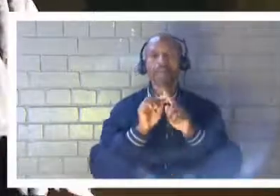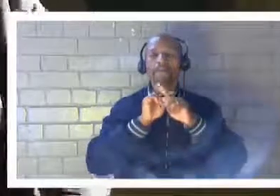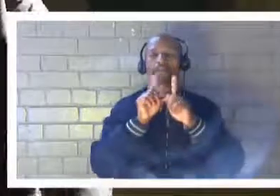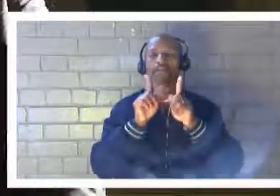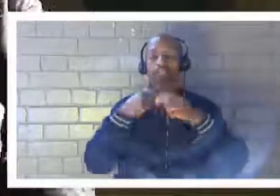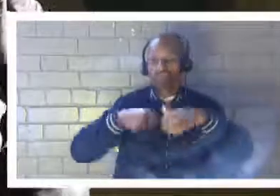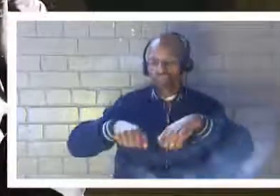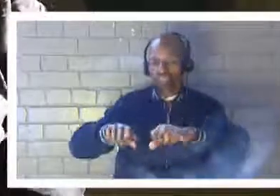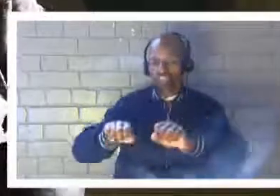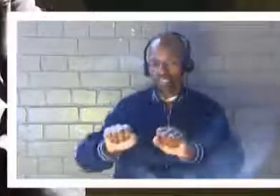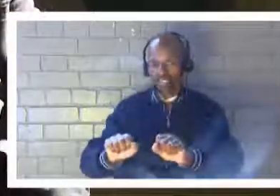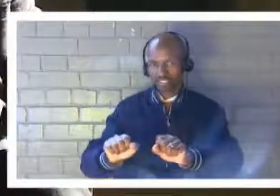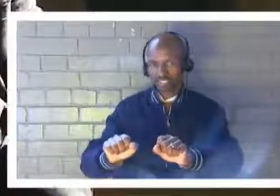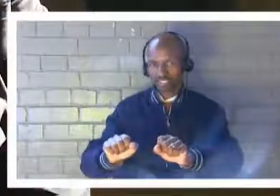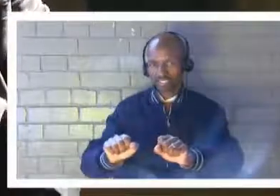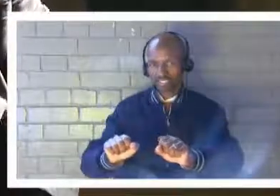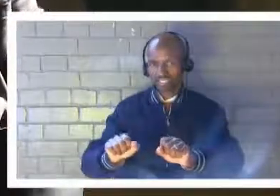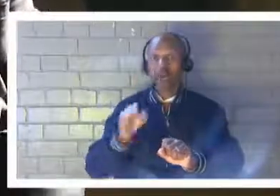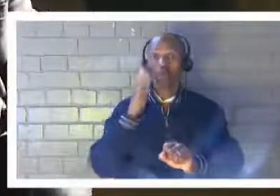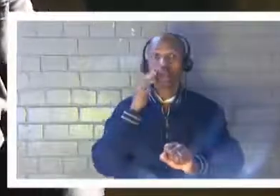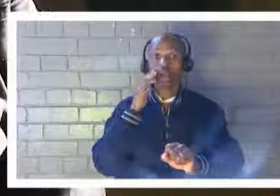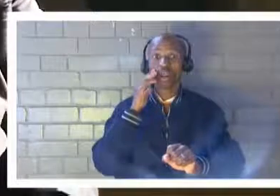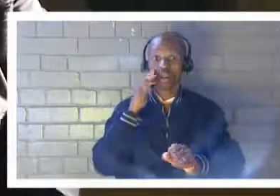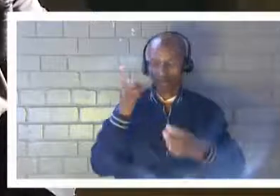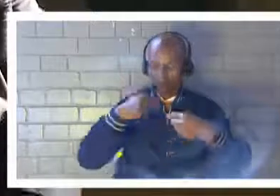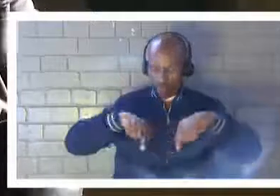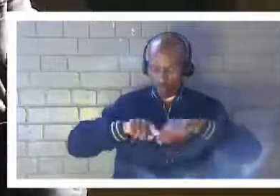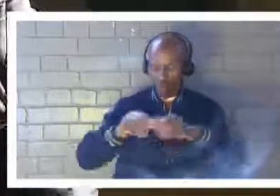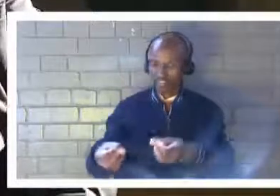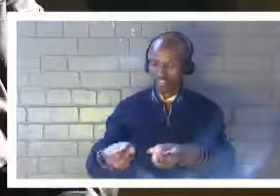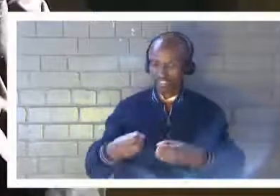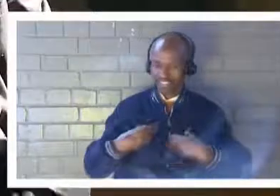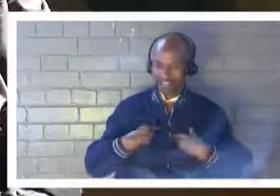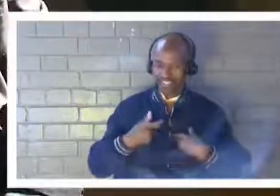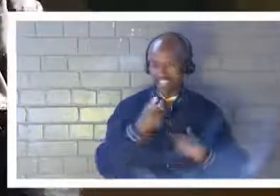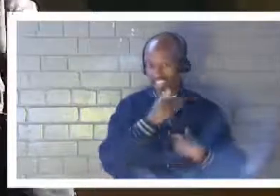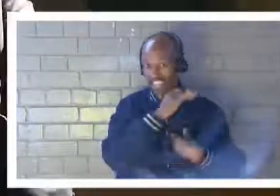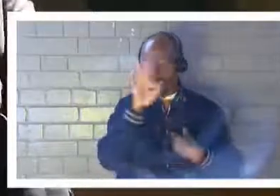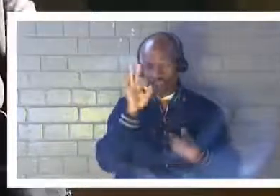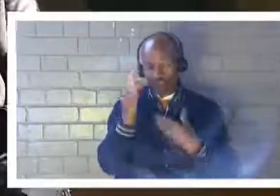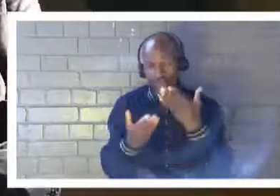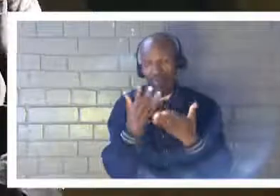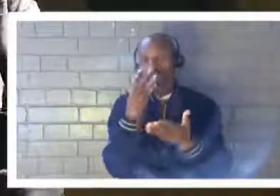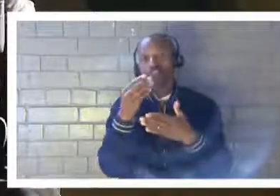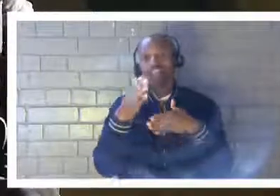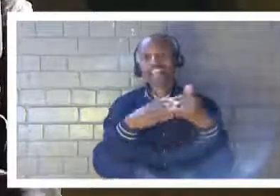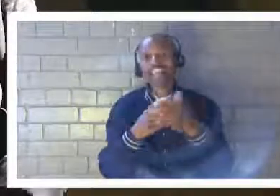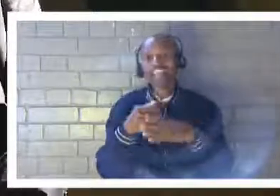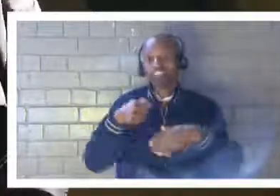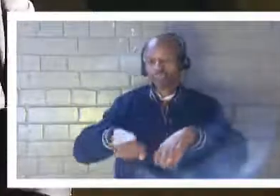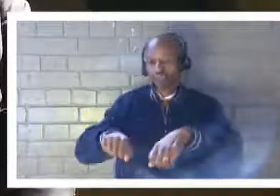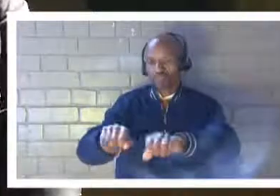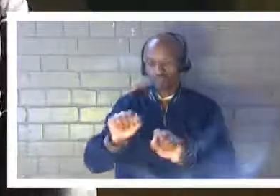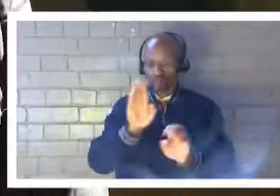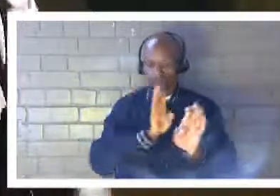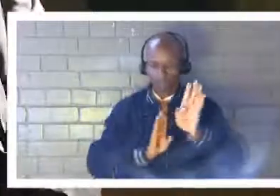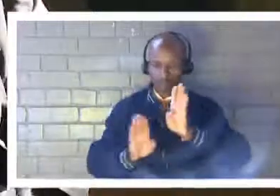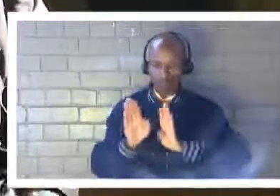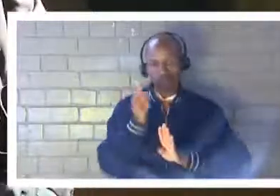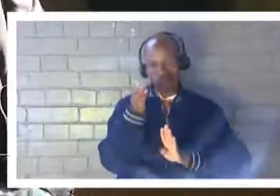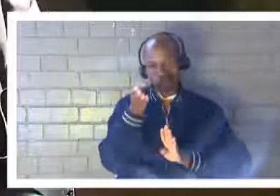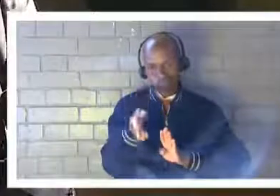But Chair, when we receive, I don't know if there is any chairpersons of the board here,